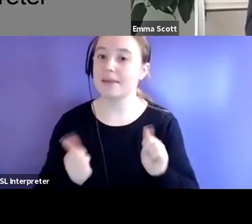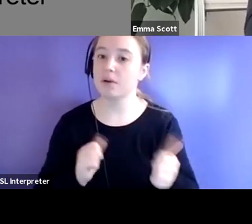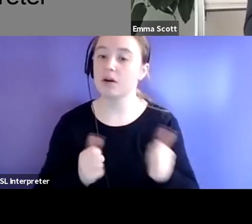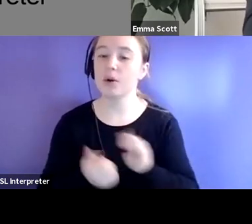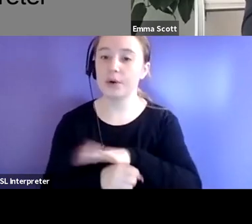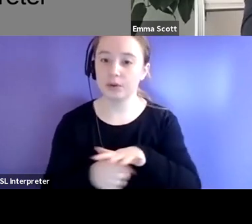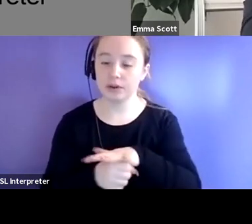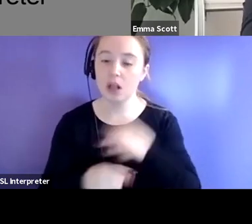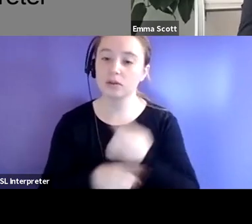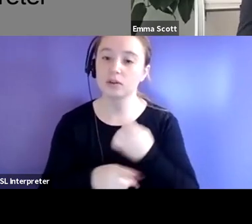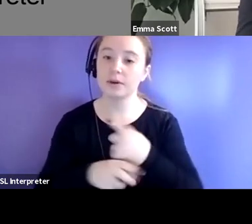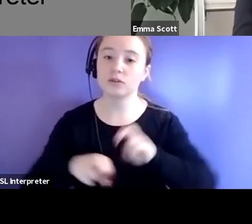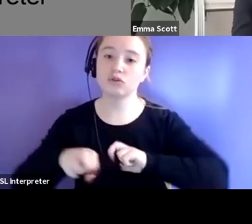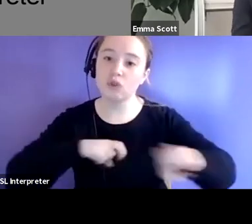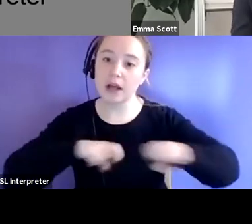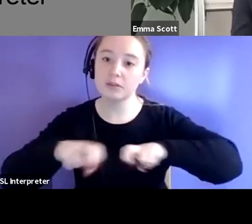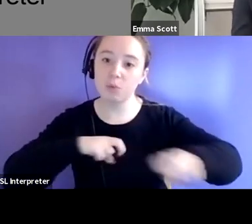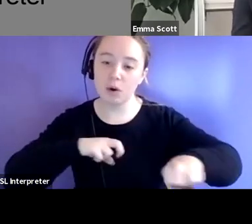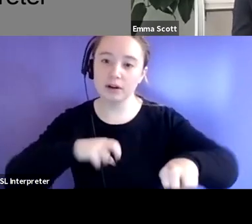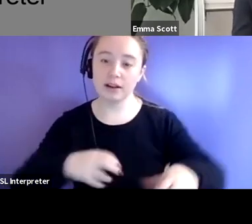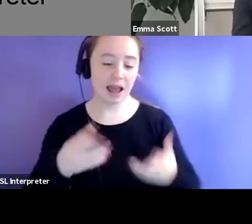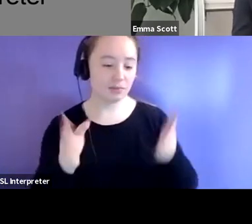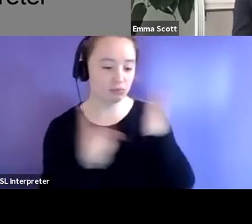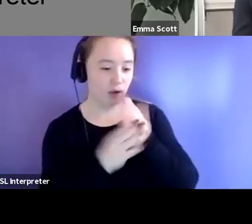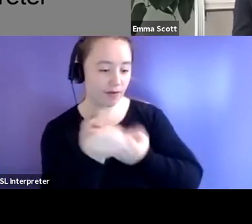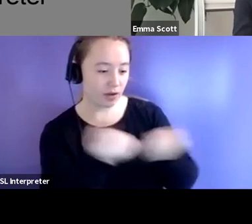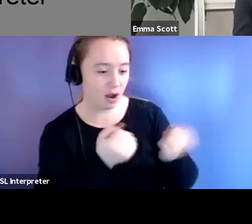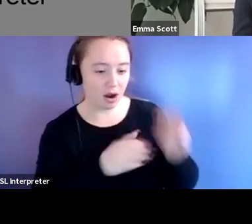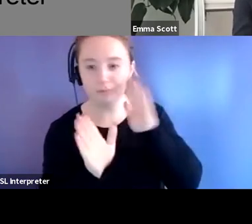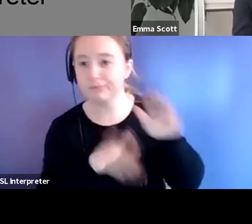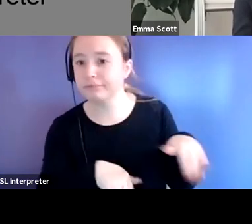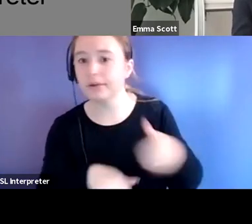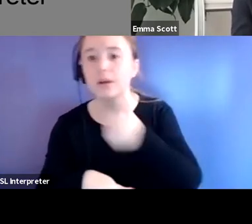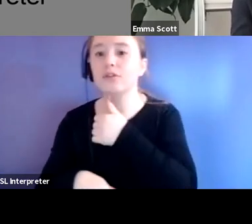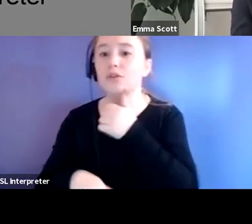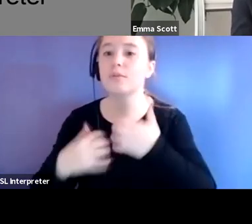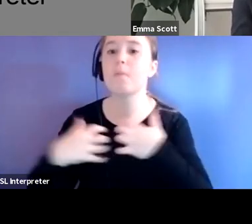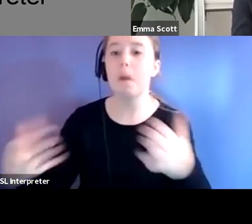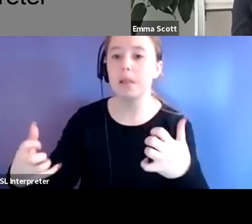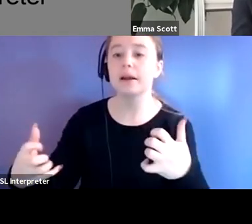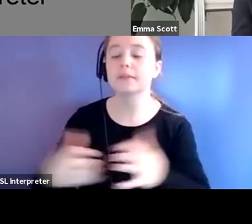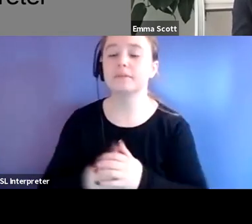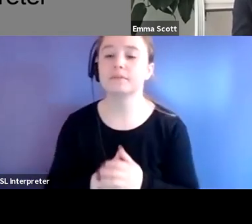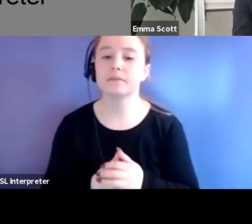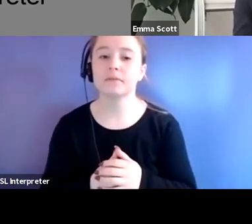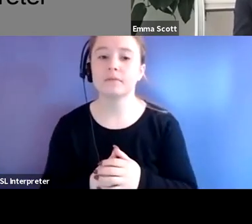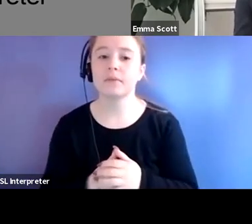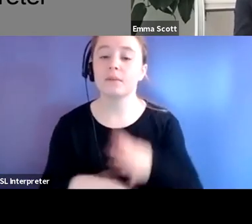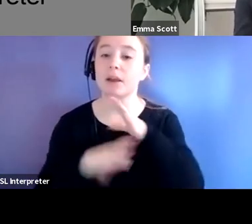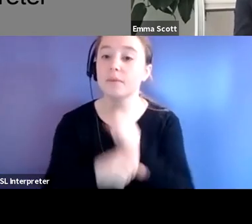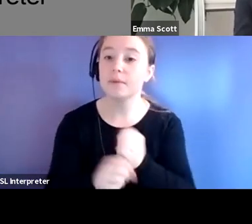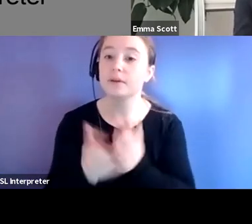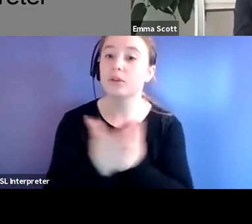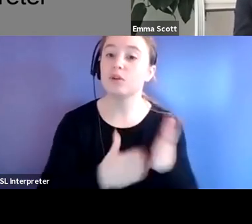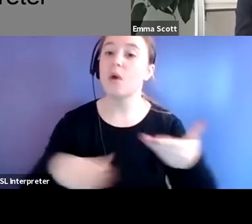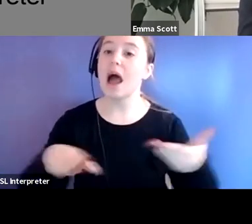of transport and a shift away from private car use. Irene's flagged out the challenge around that. We've made commitments around active